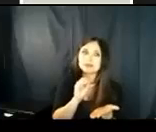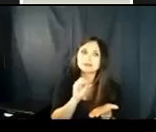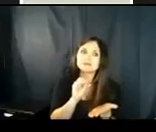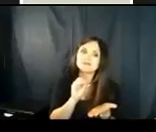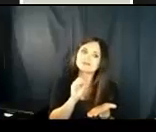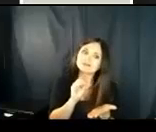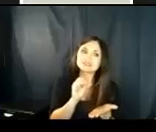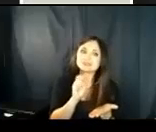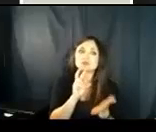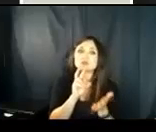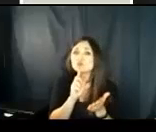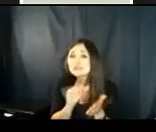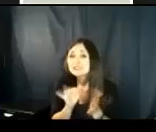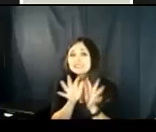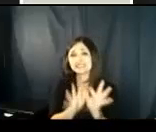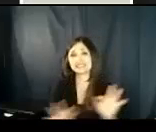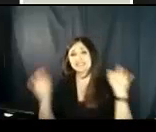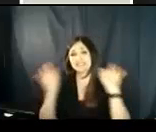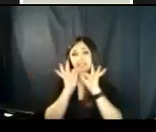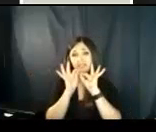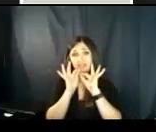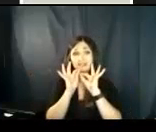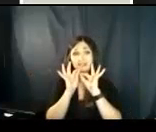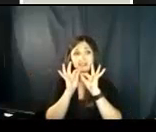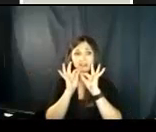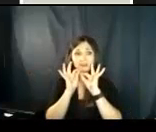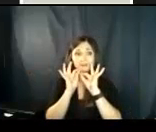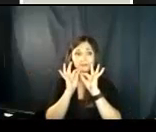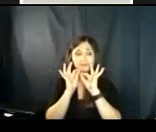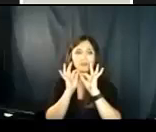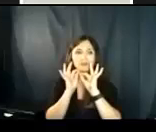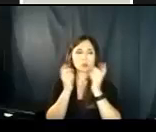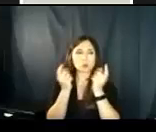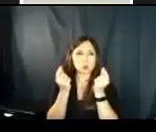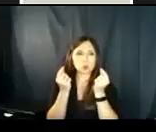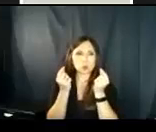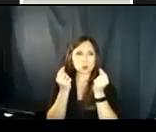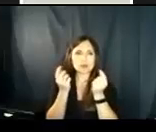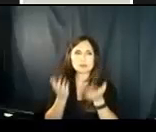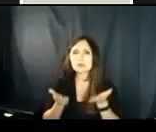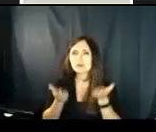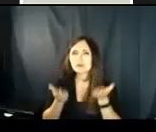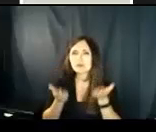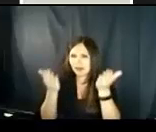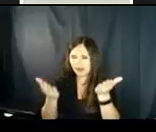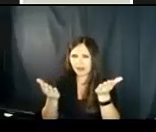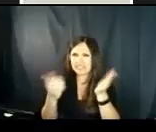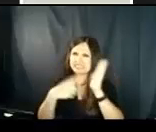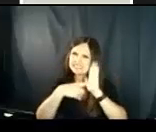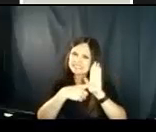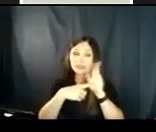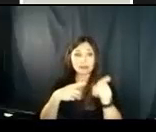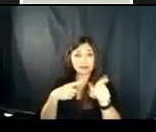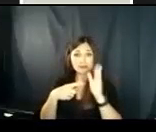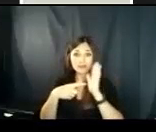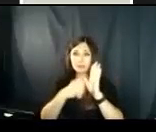super important is that we provide them, this example right here, this is sort of like a